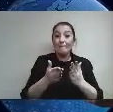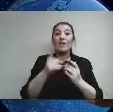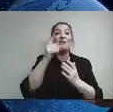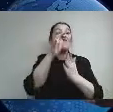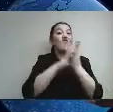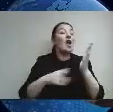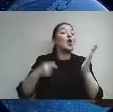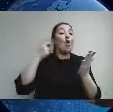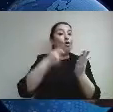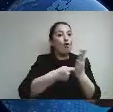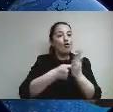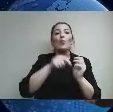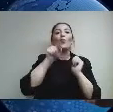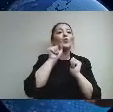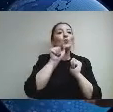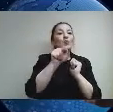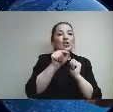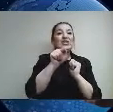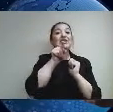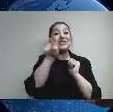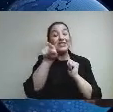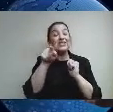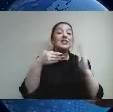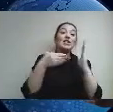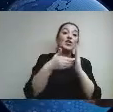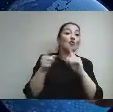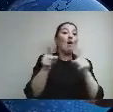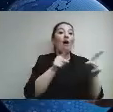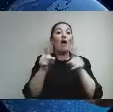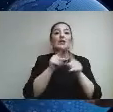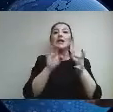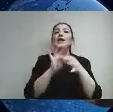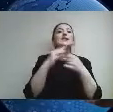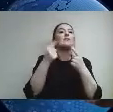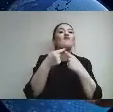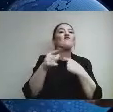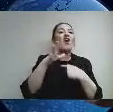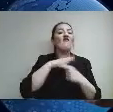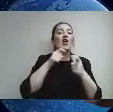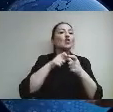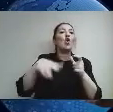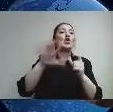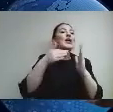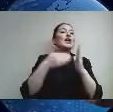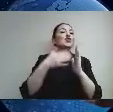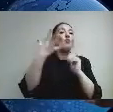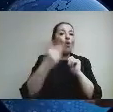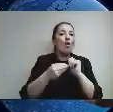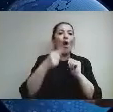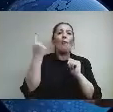the difference between any enterprise and yours?